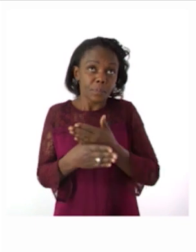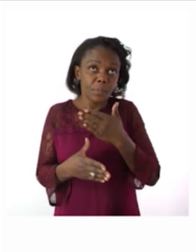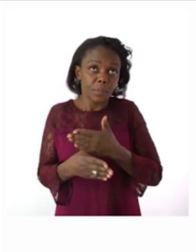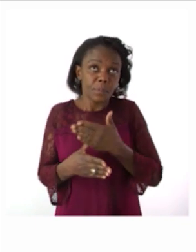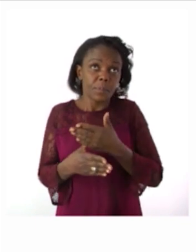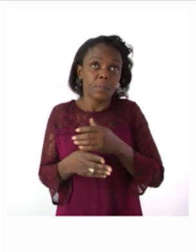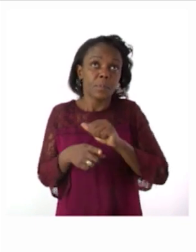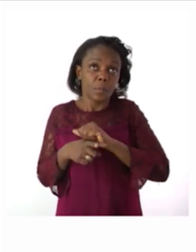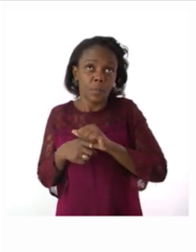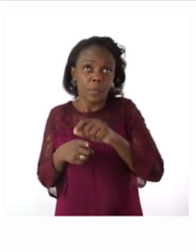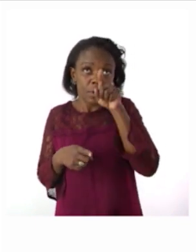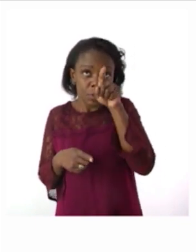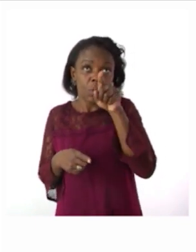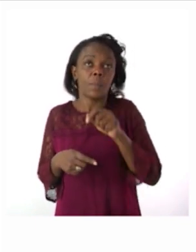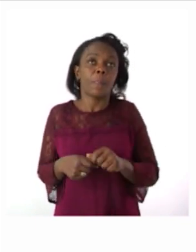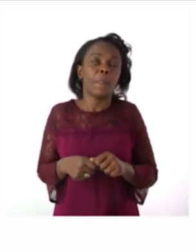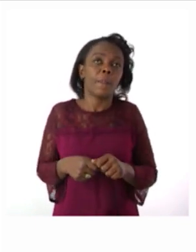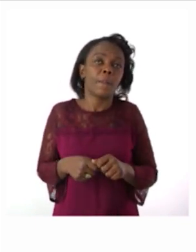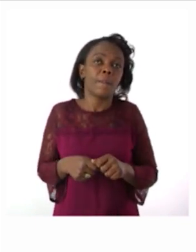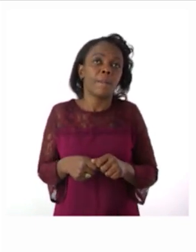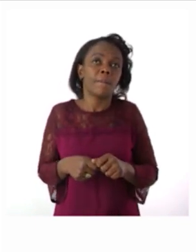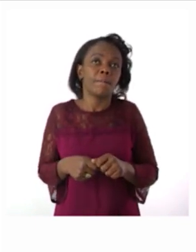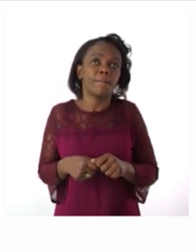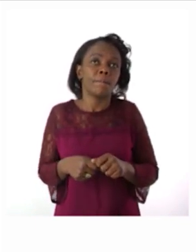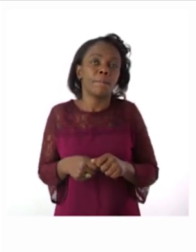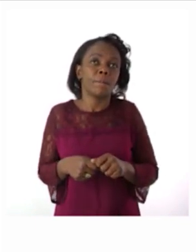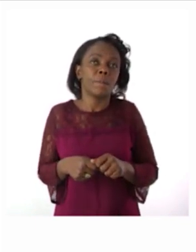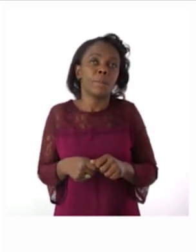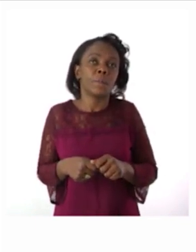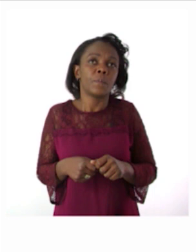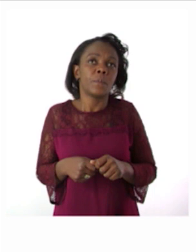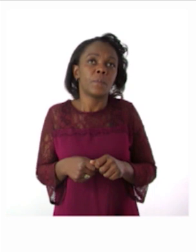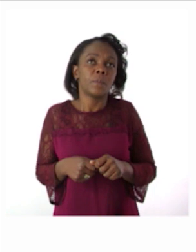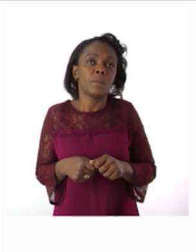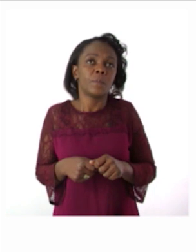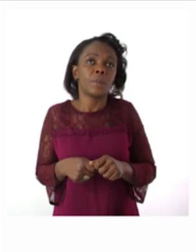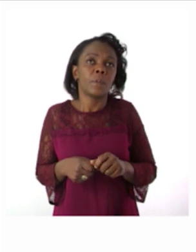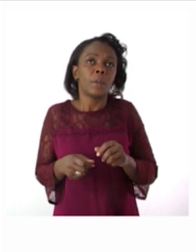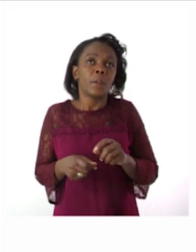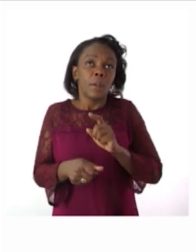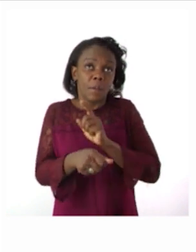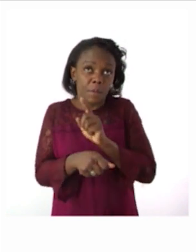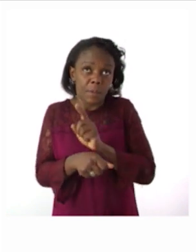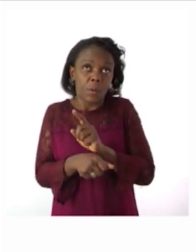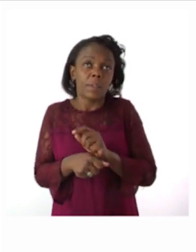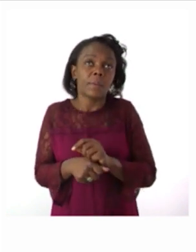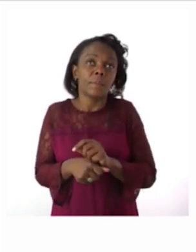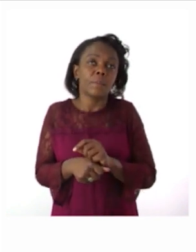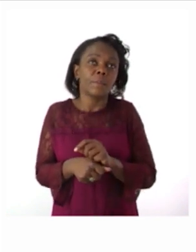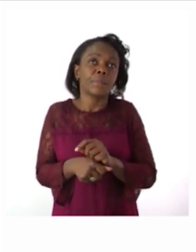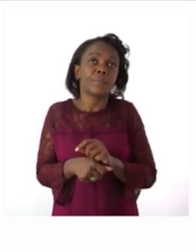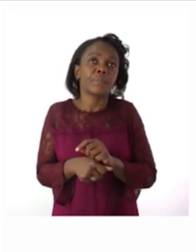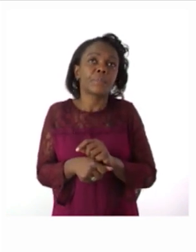You have to circle for me all the pronouns in every sentence. Now, the first one is done for you. I'm going to do the second